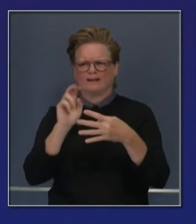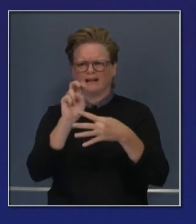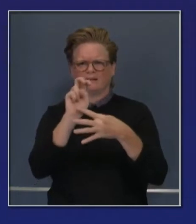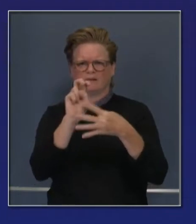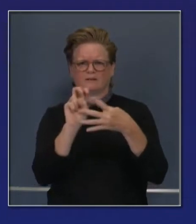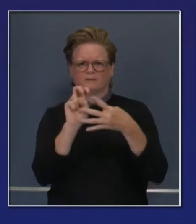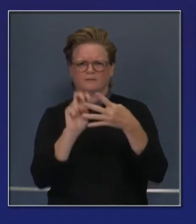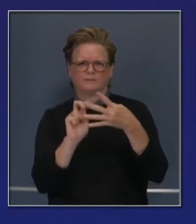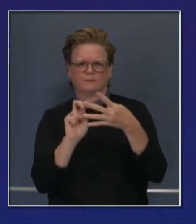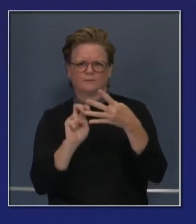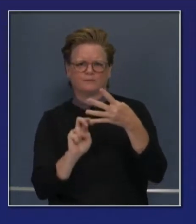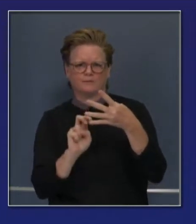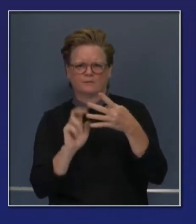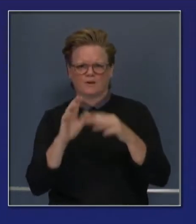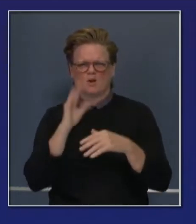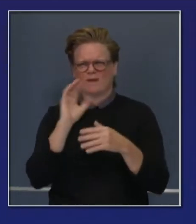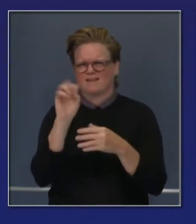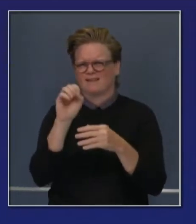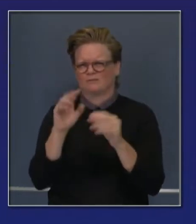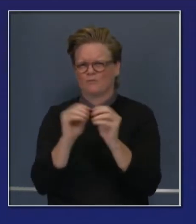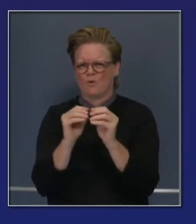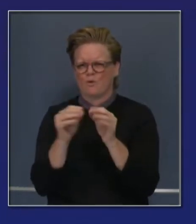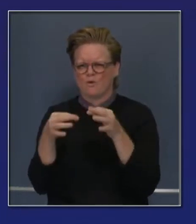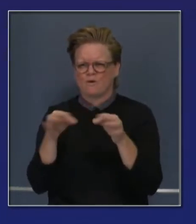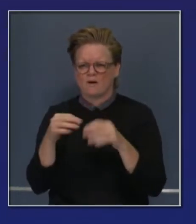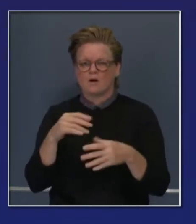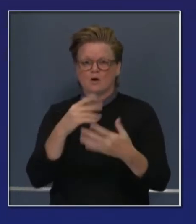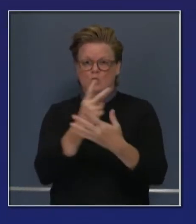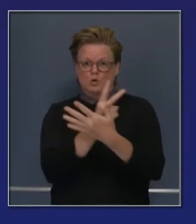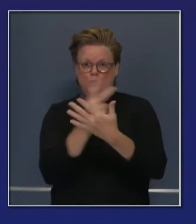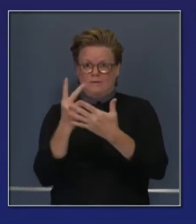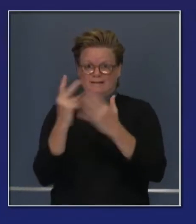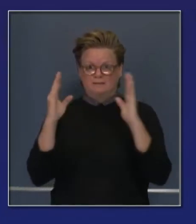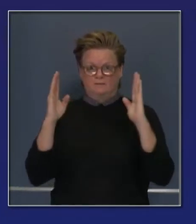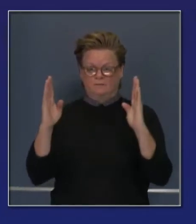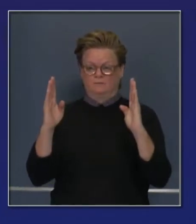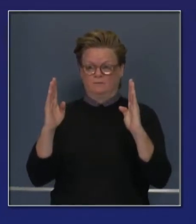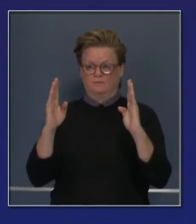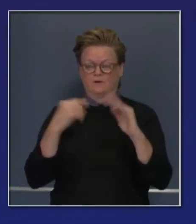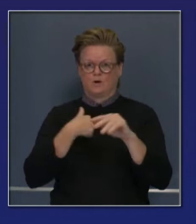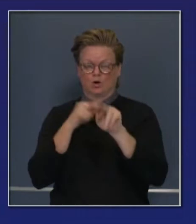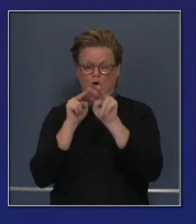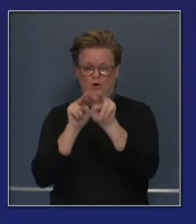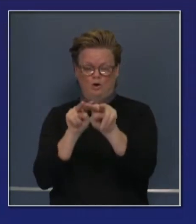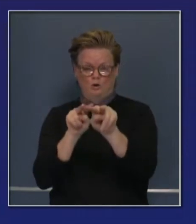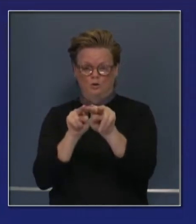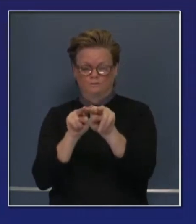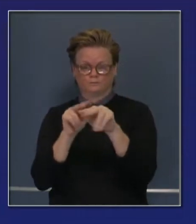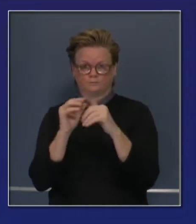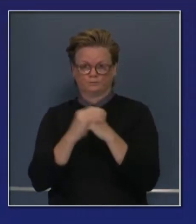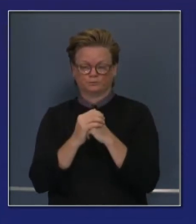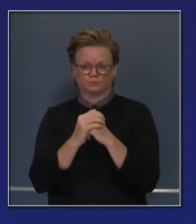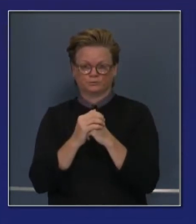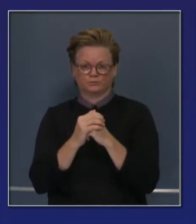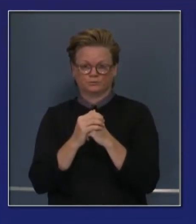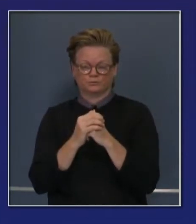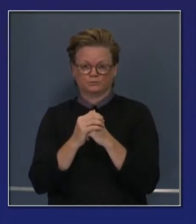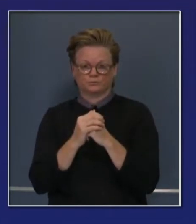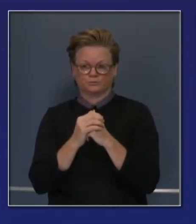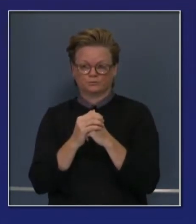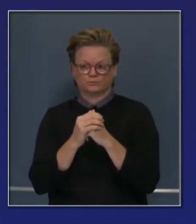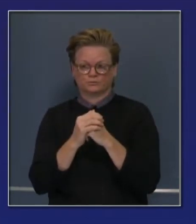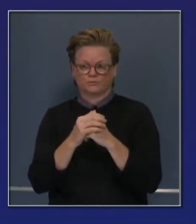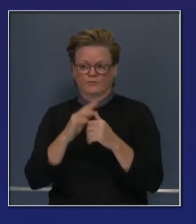just that 14-day rate. So no more, or rather more than 7 rates, new cases